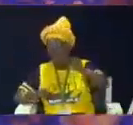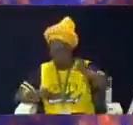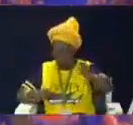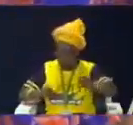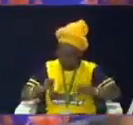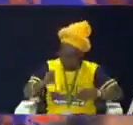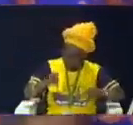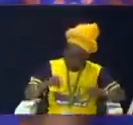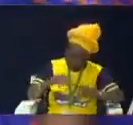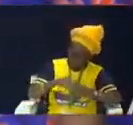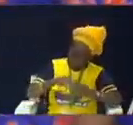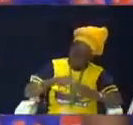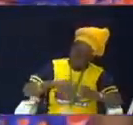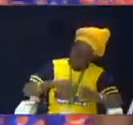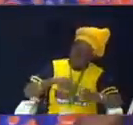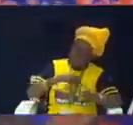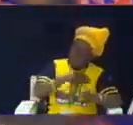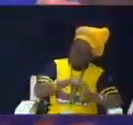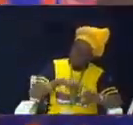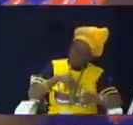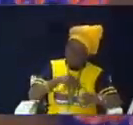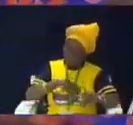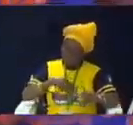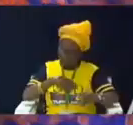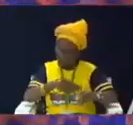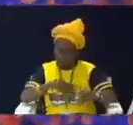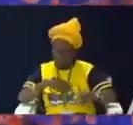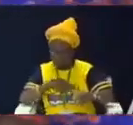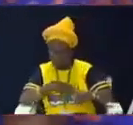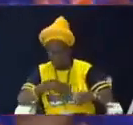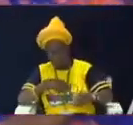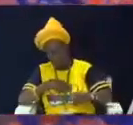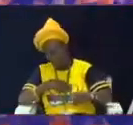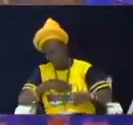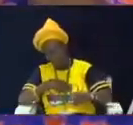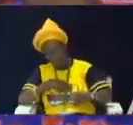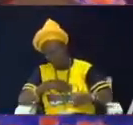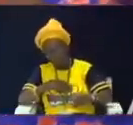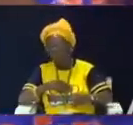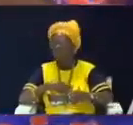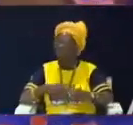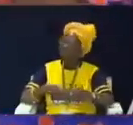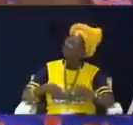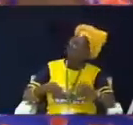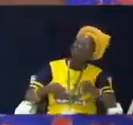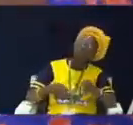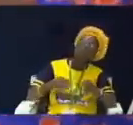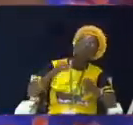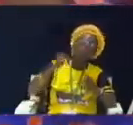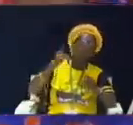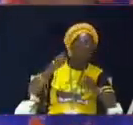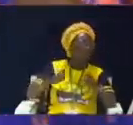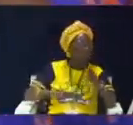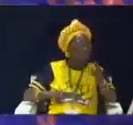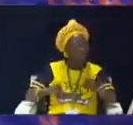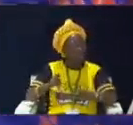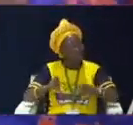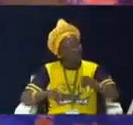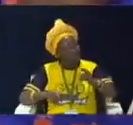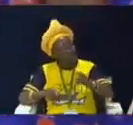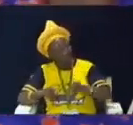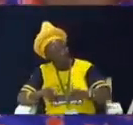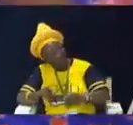Jesus, reign. Yes, you are King of Zion. King of